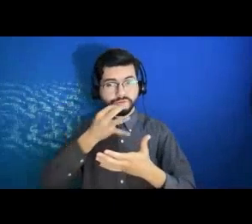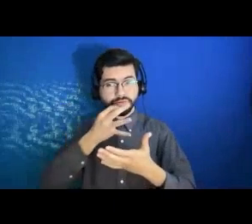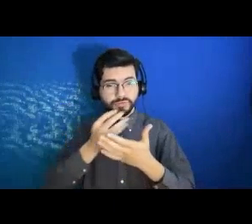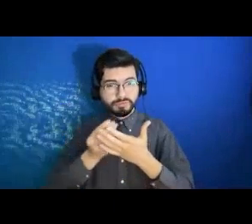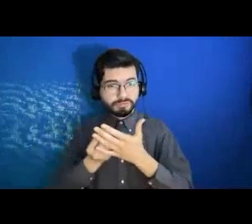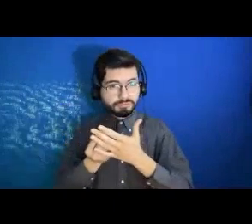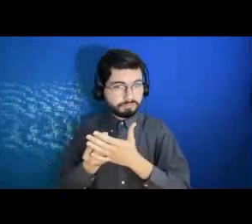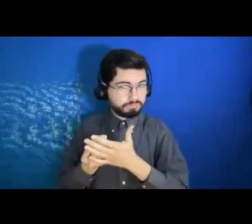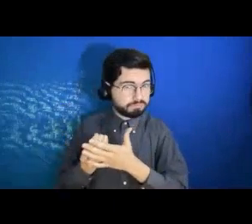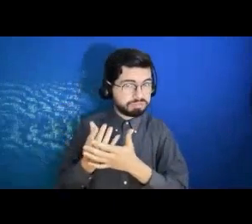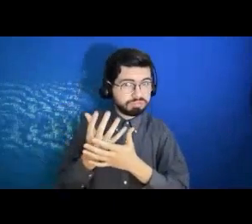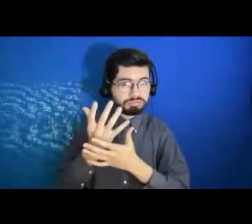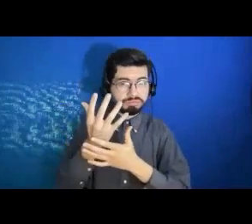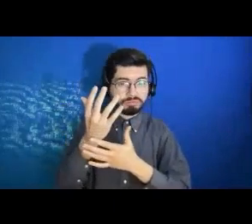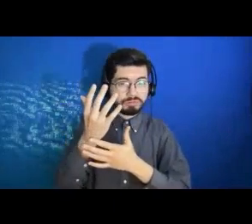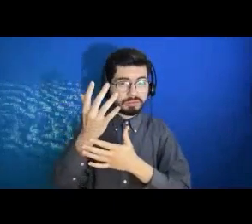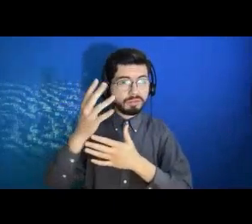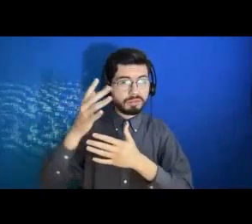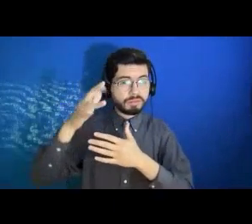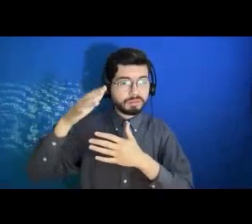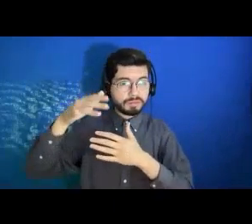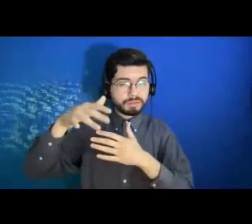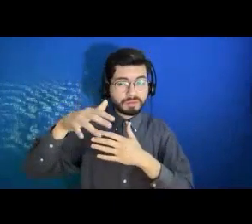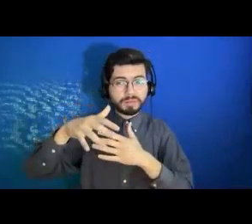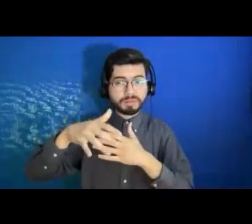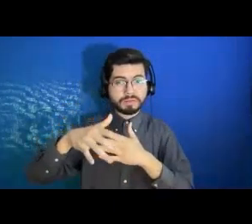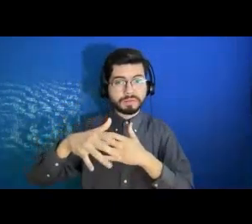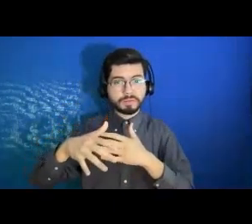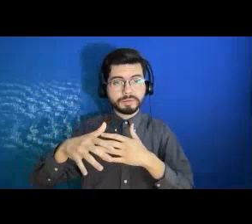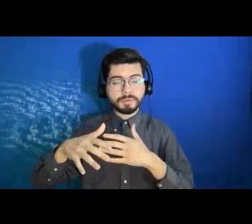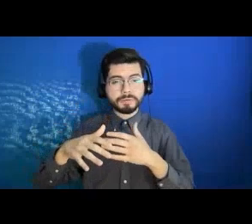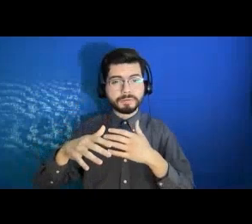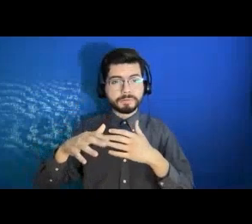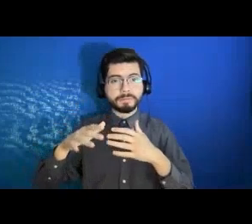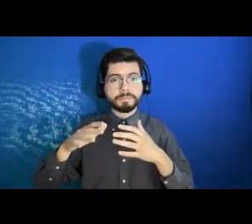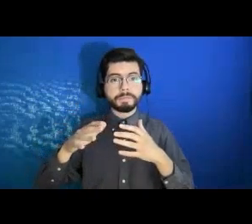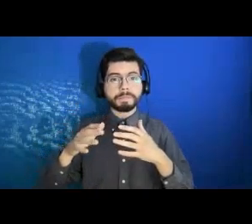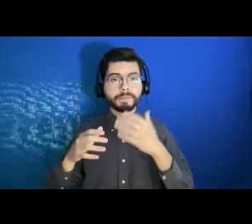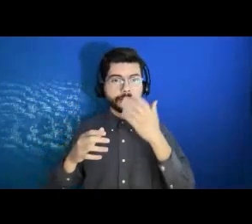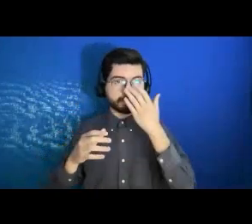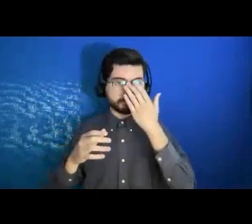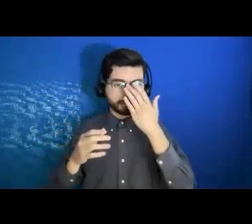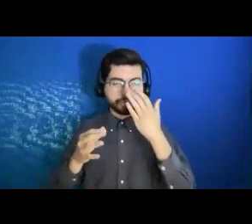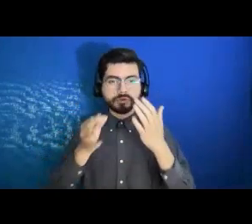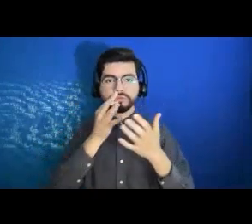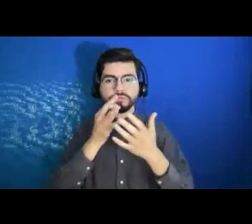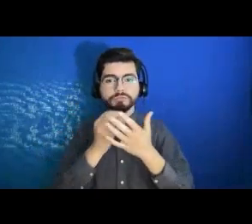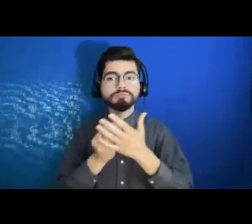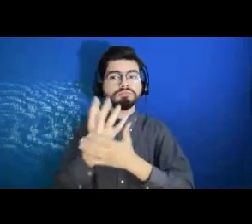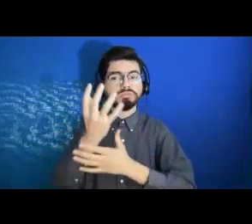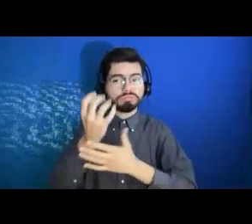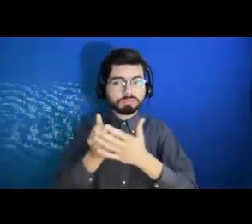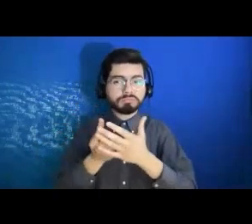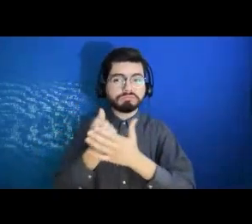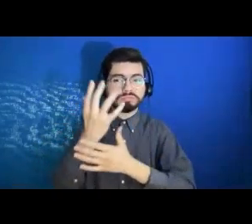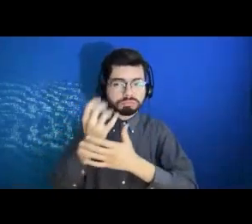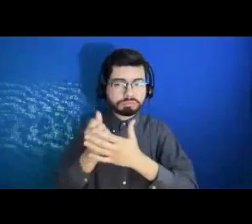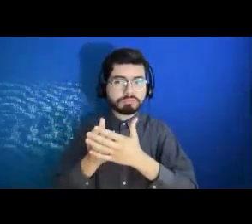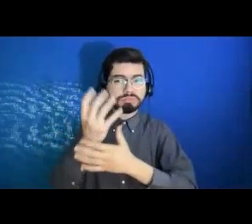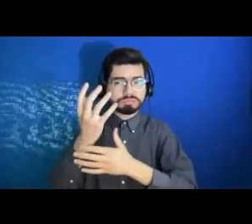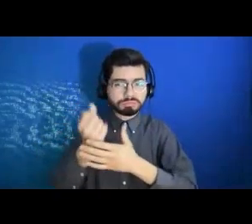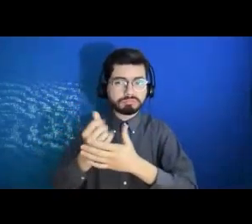Eruption happens at 0 and it moves down, slowly makes its way back up to the next eruption. And this just does this over and over and